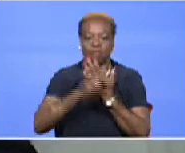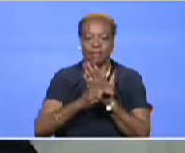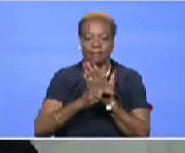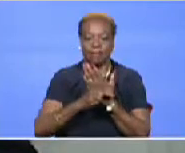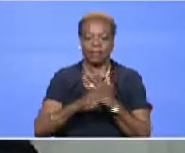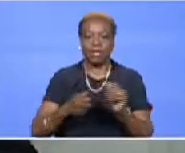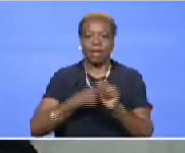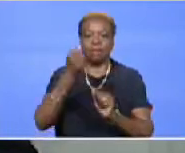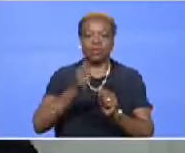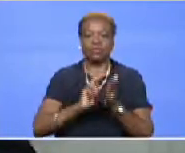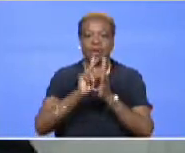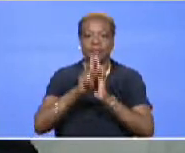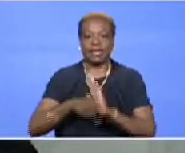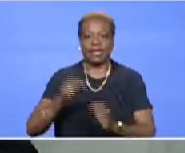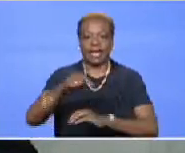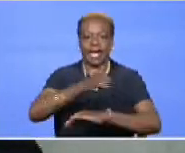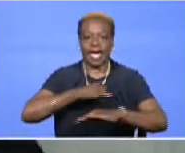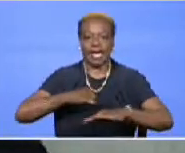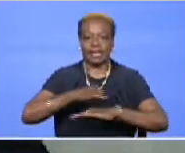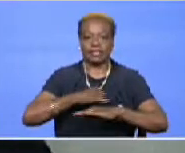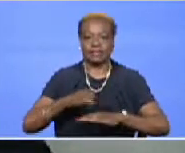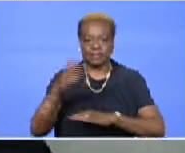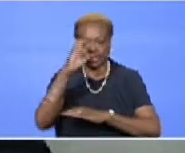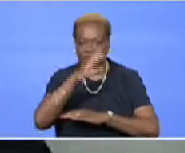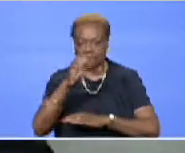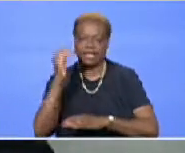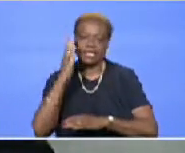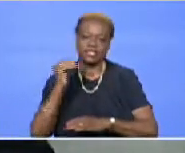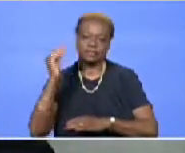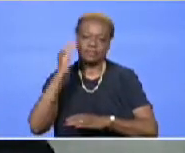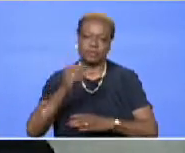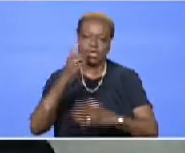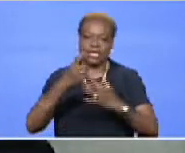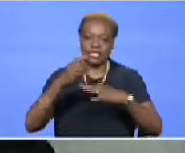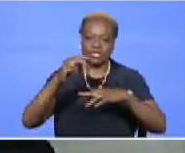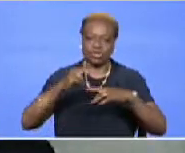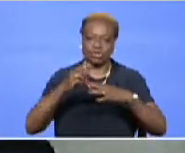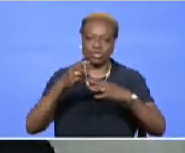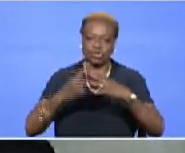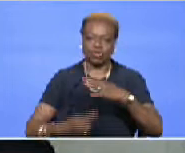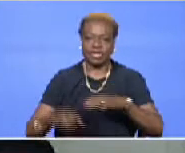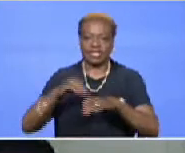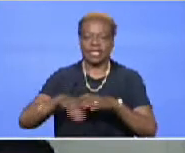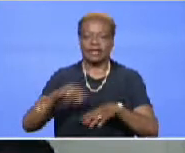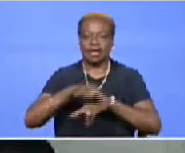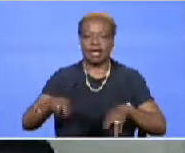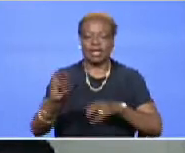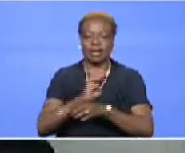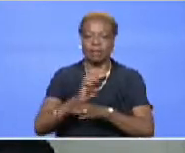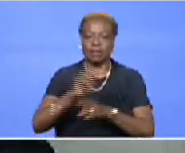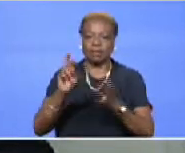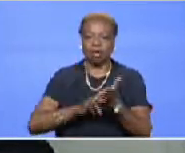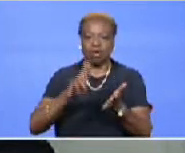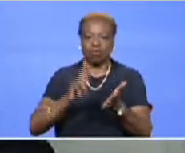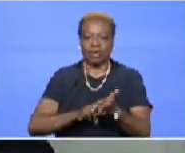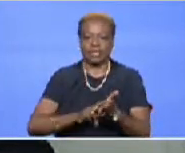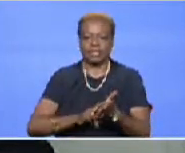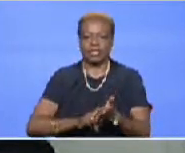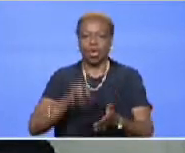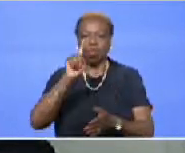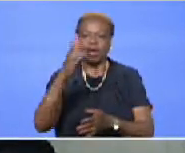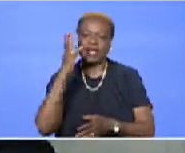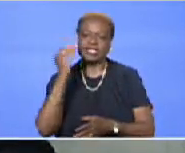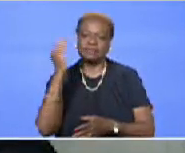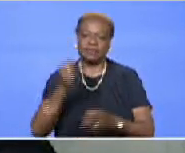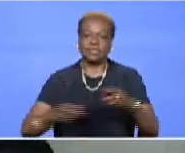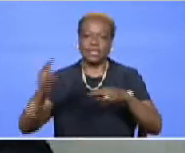Most populated islands that were surveyed experienced decreases in their unemployment rates, and one